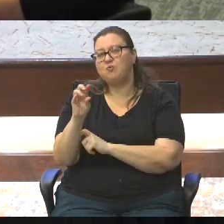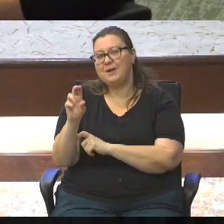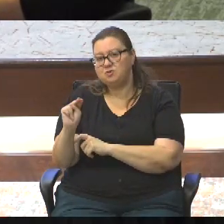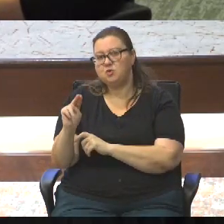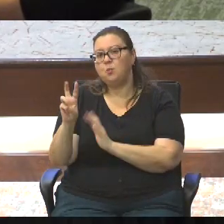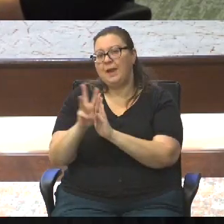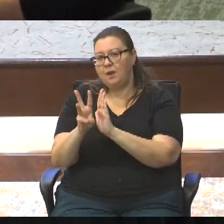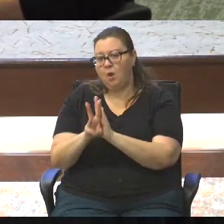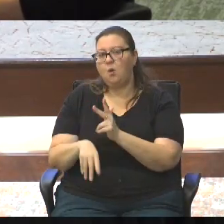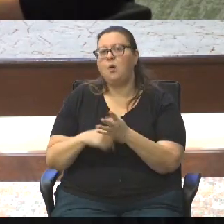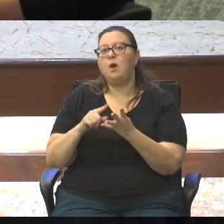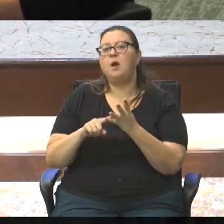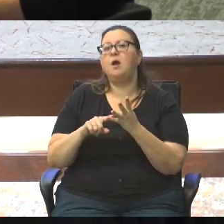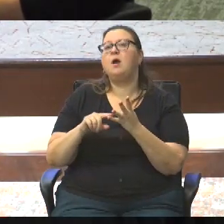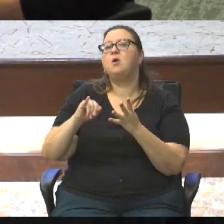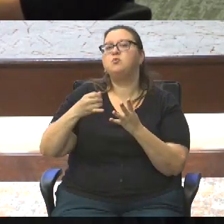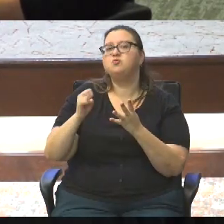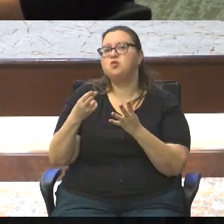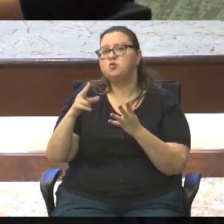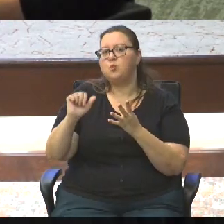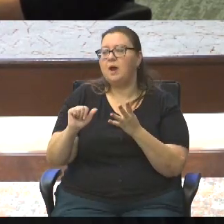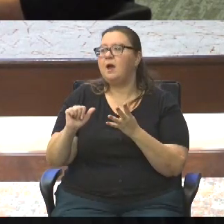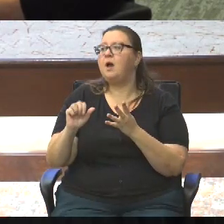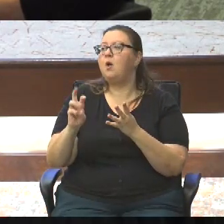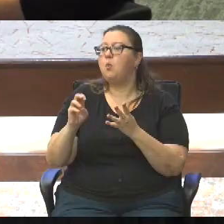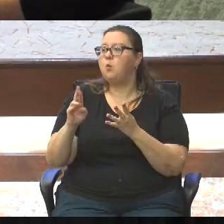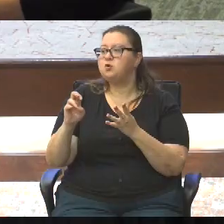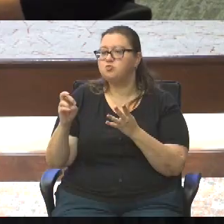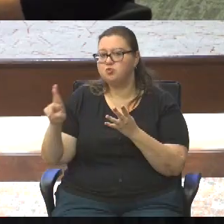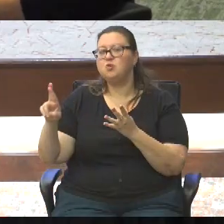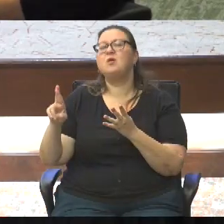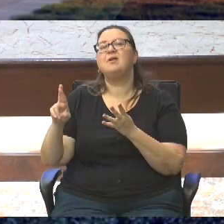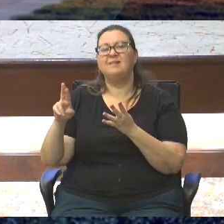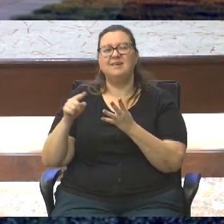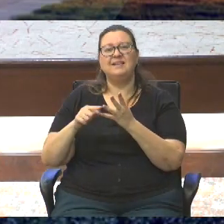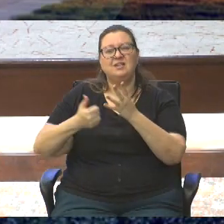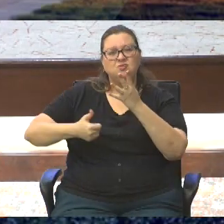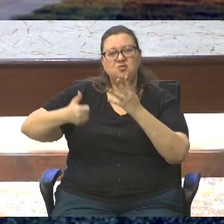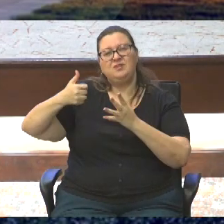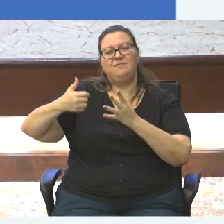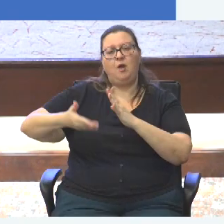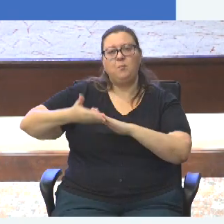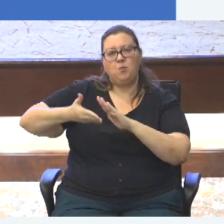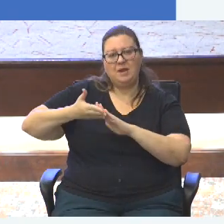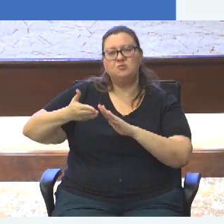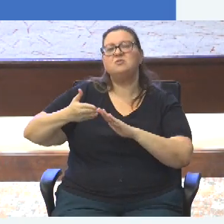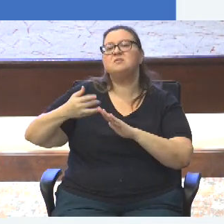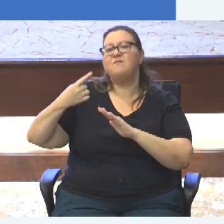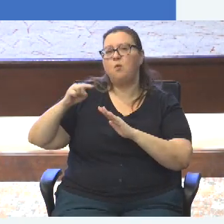Chief Communications and Development Officer for Transformation Waco.